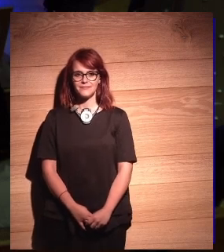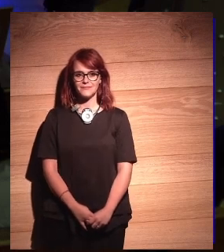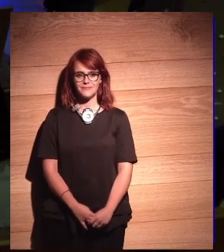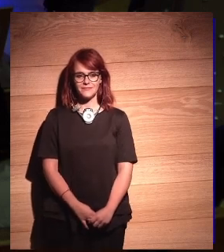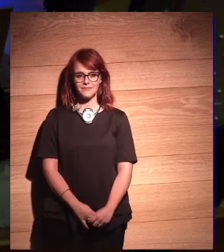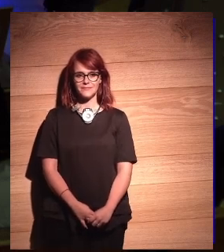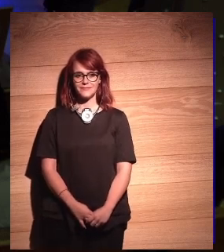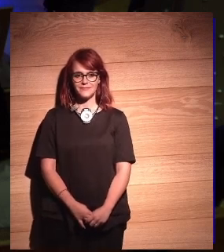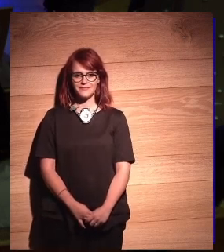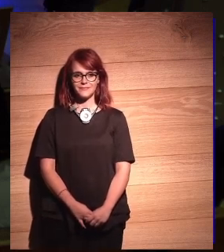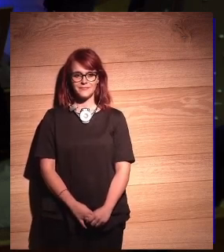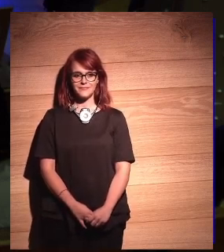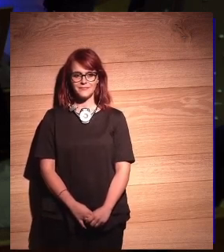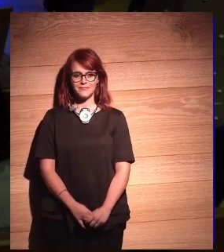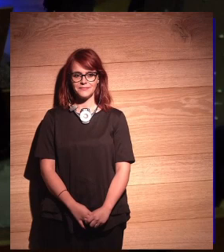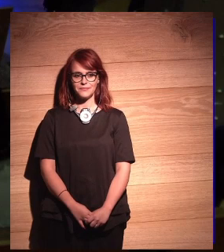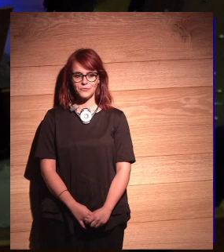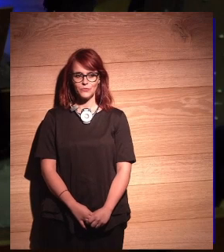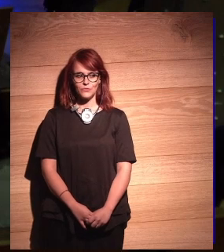Just trying it one more time, just in case.